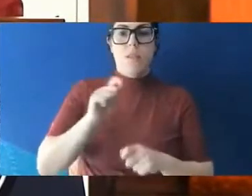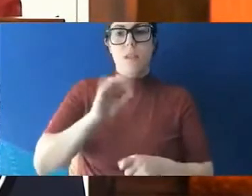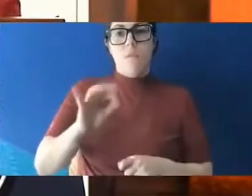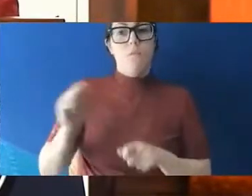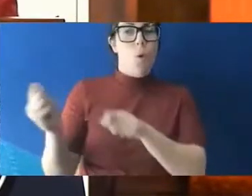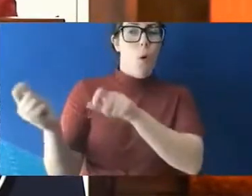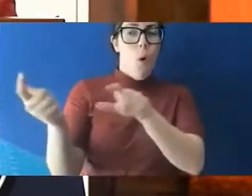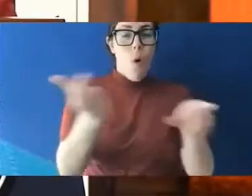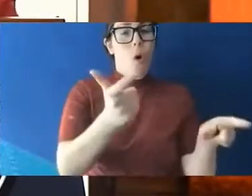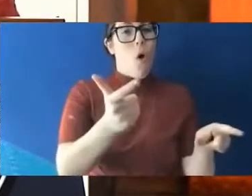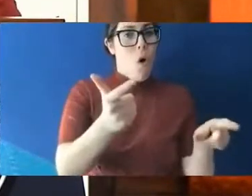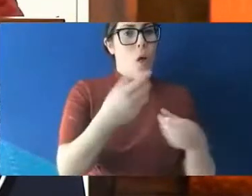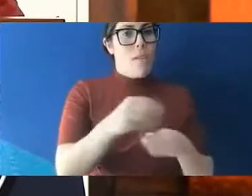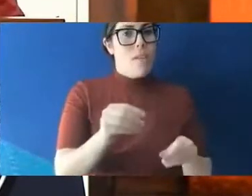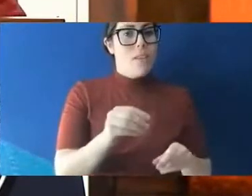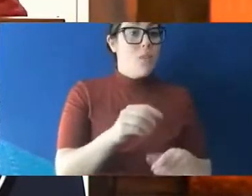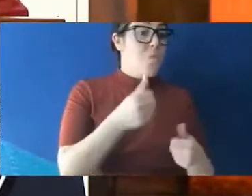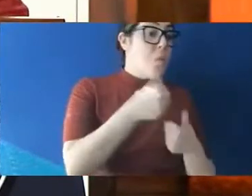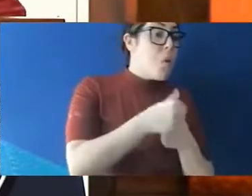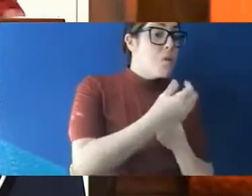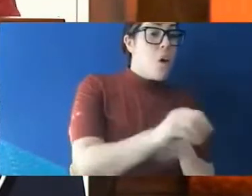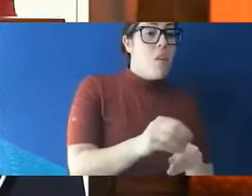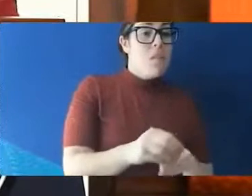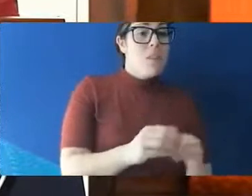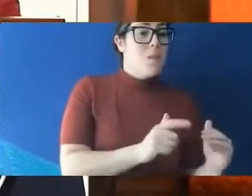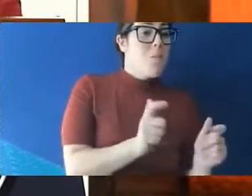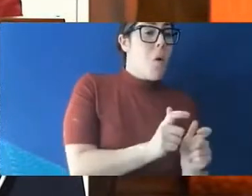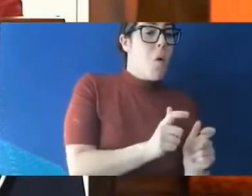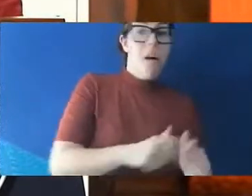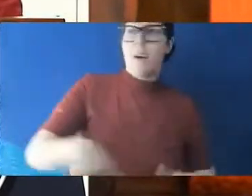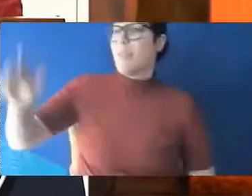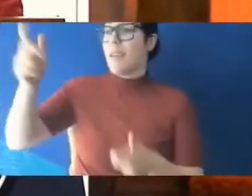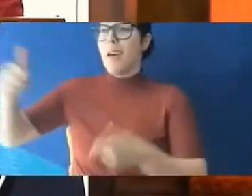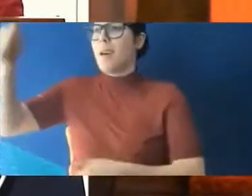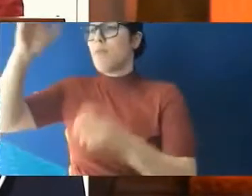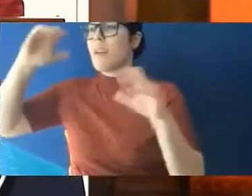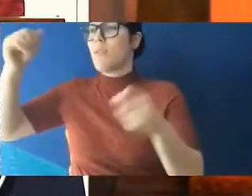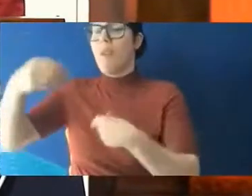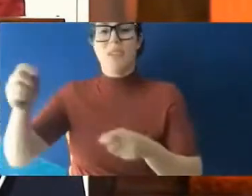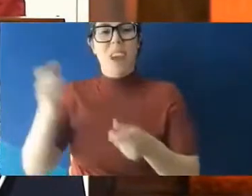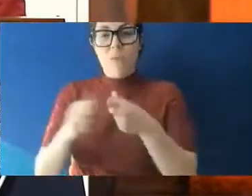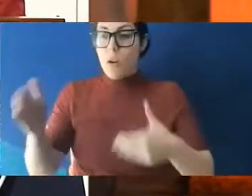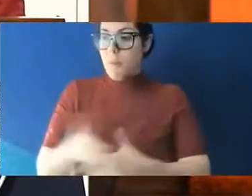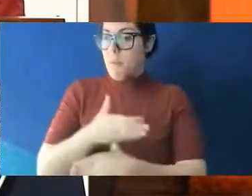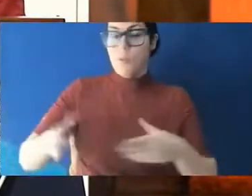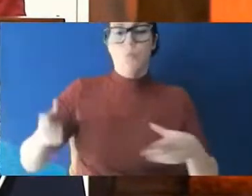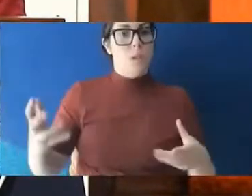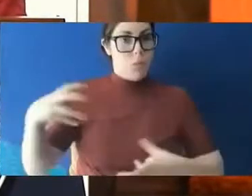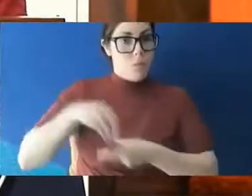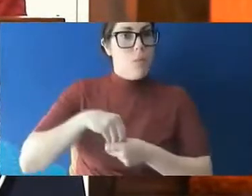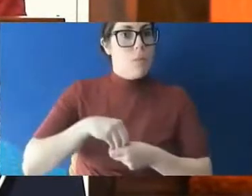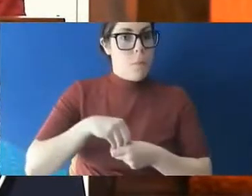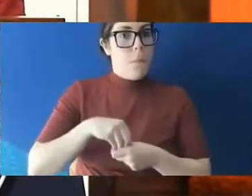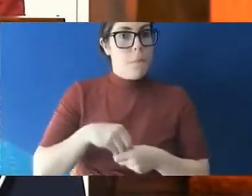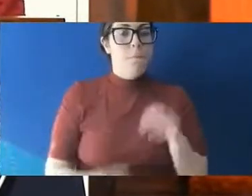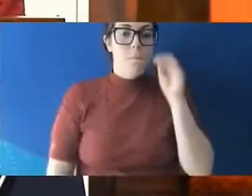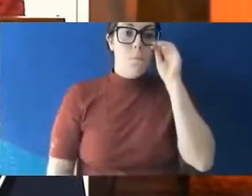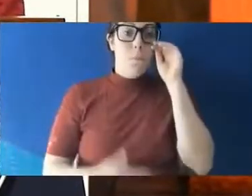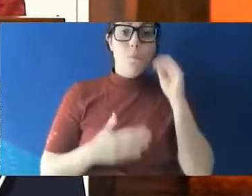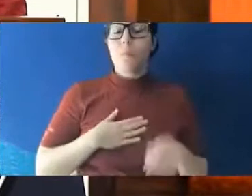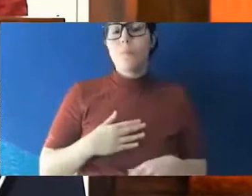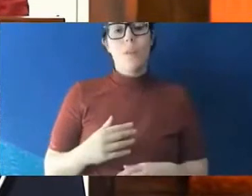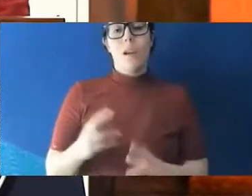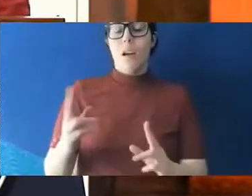Oval Office to the Post Office. As the President's domestic policy advisor, I have the privilege of driving